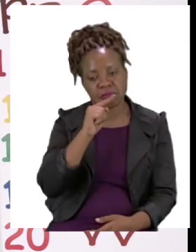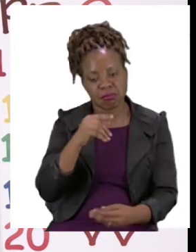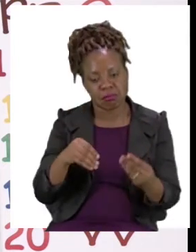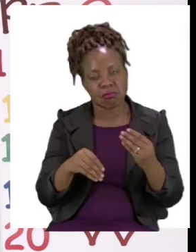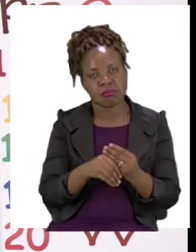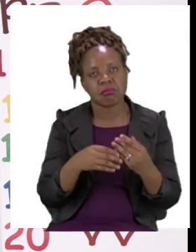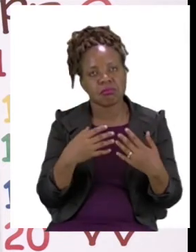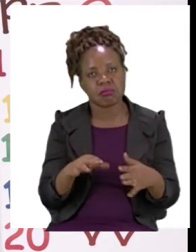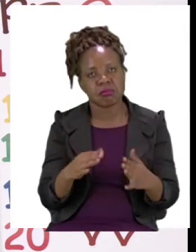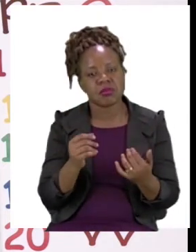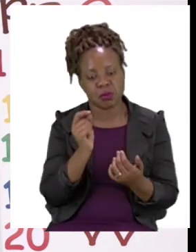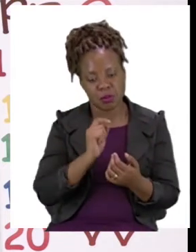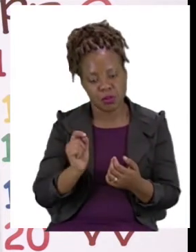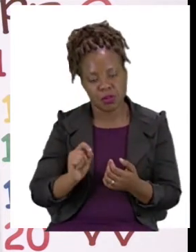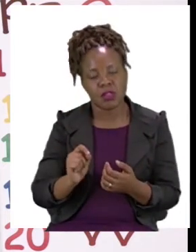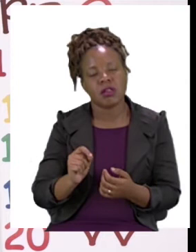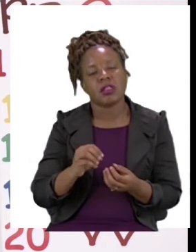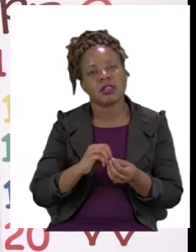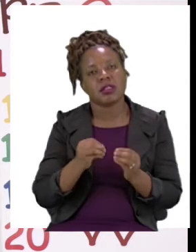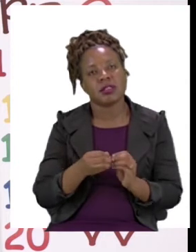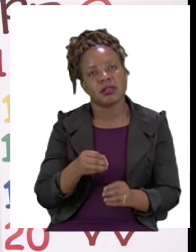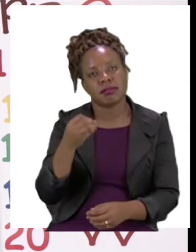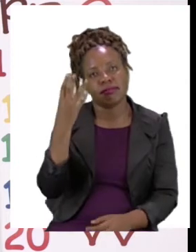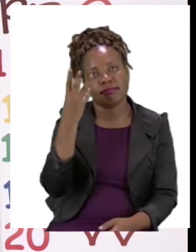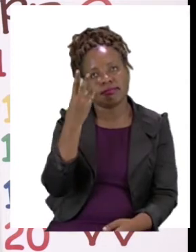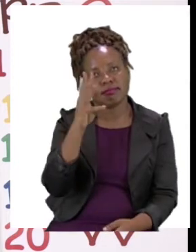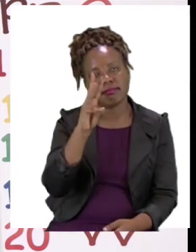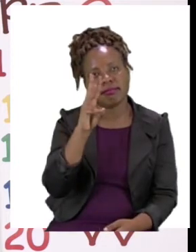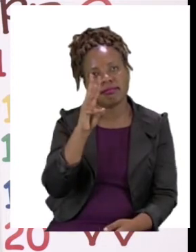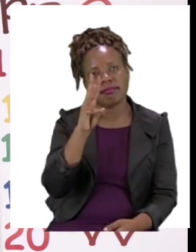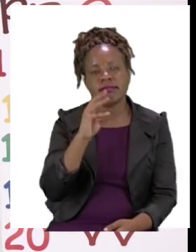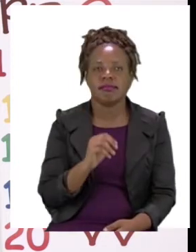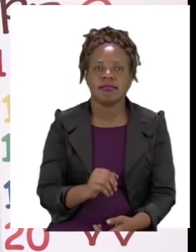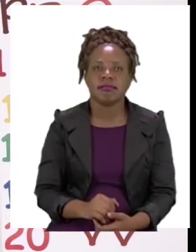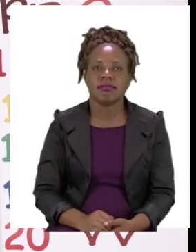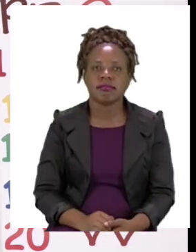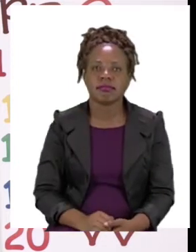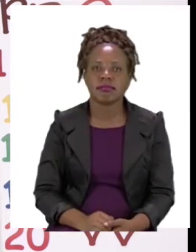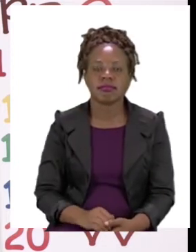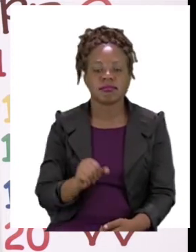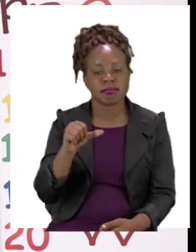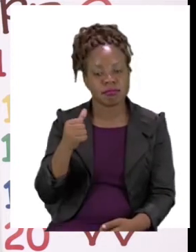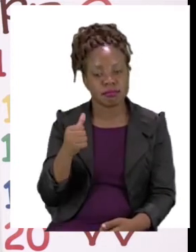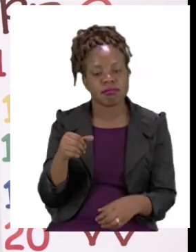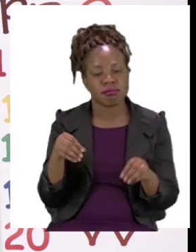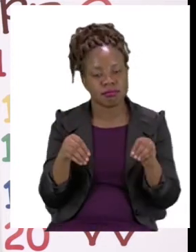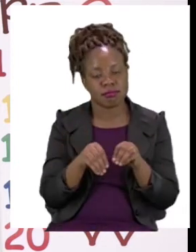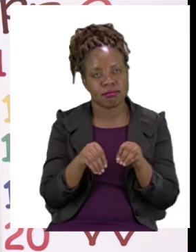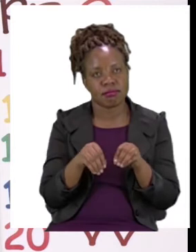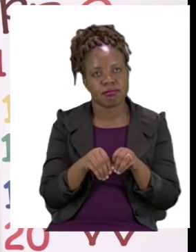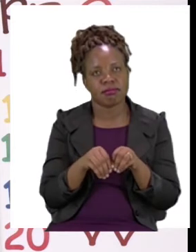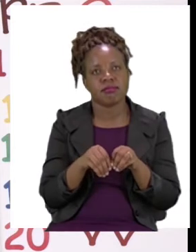which means we are going to write the number 6. And the rest you're going to be doing by yourselves